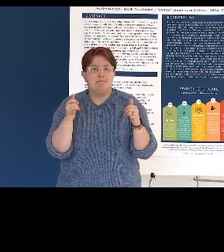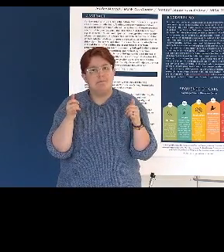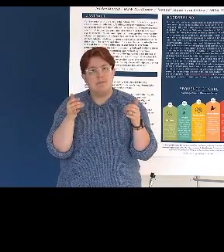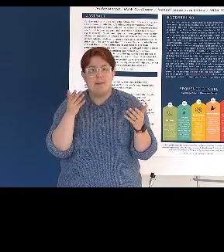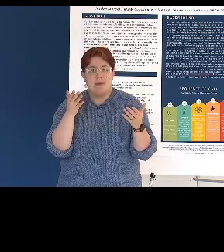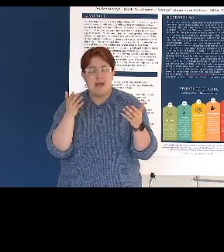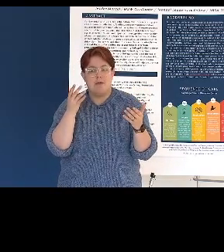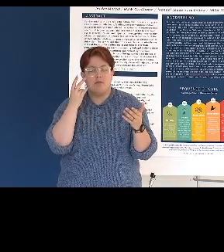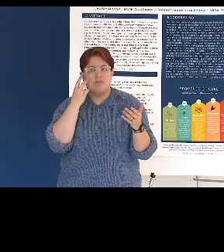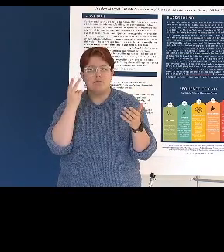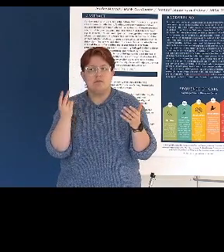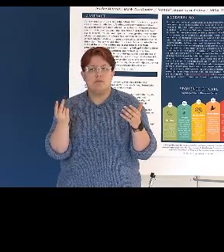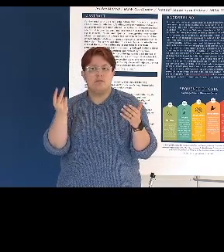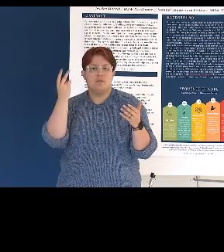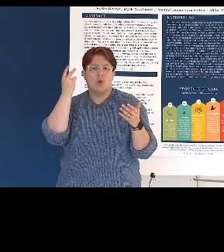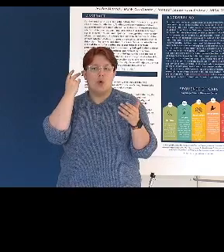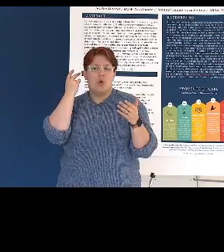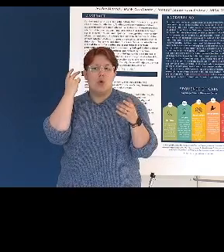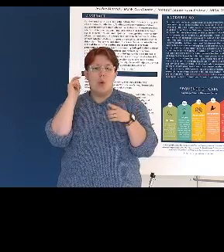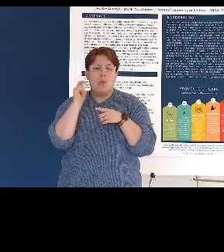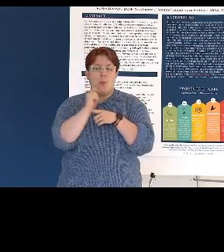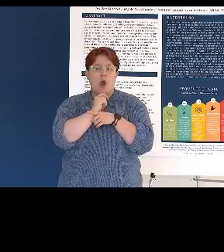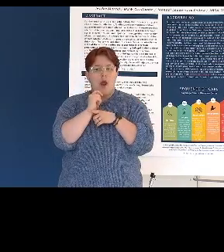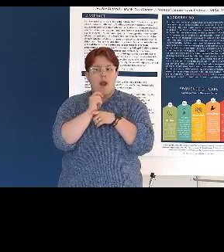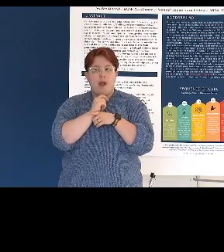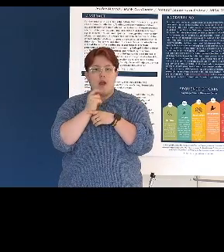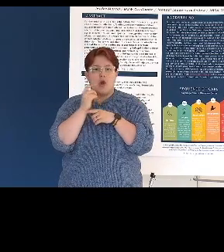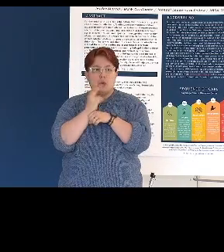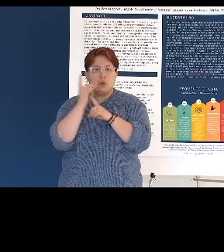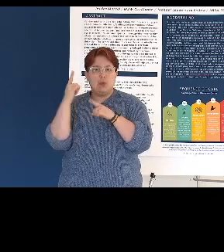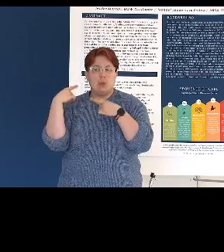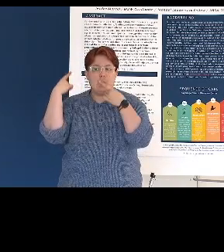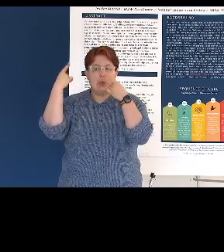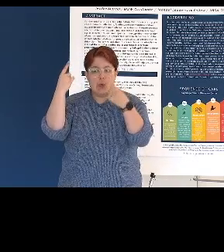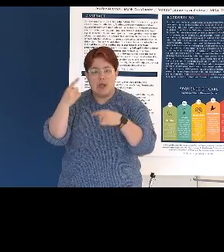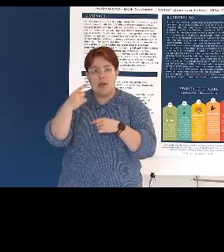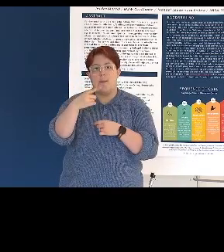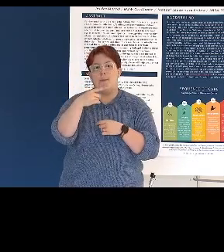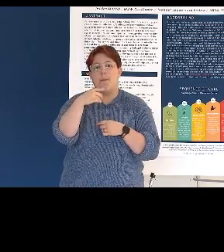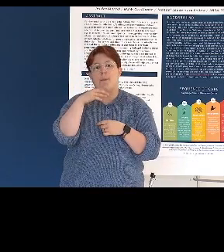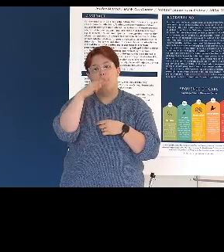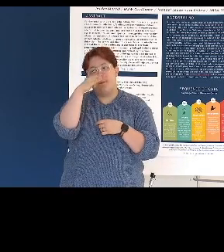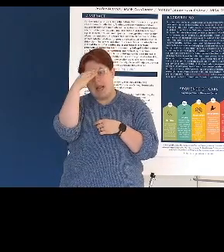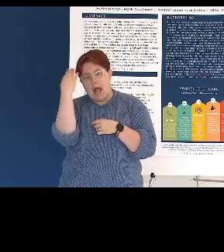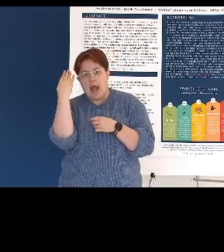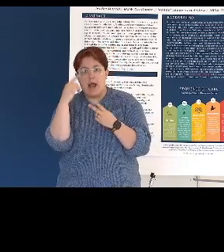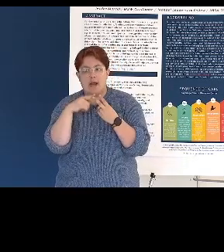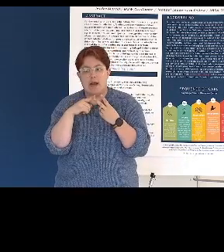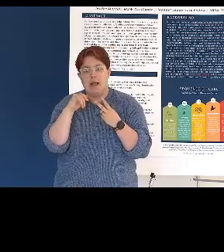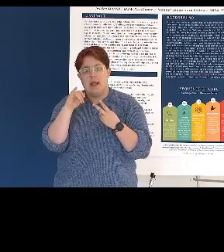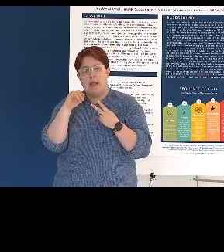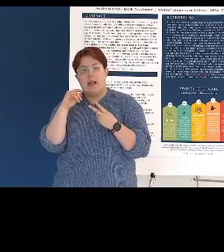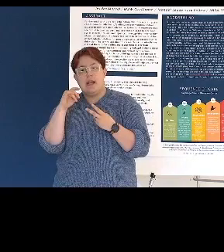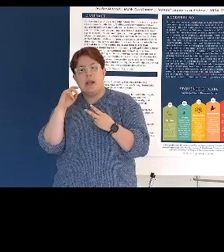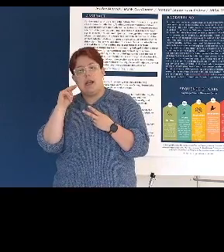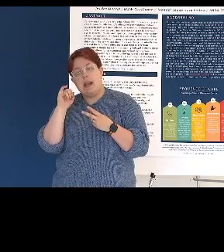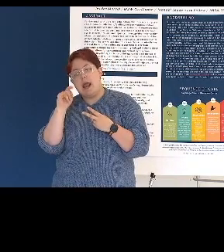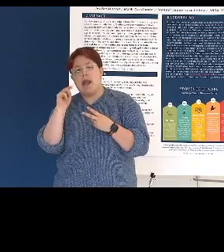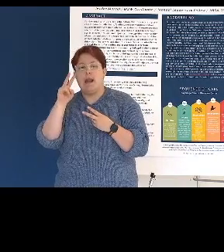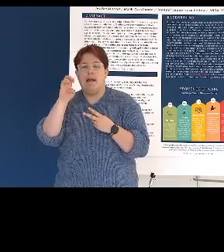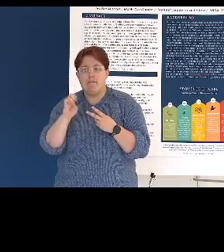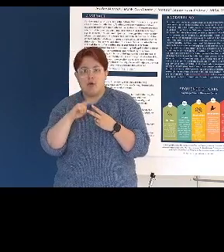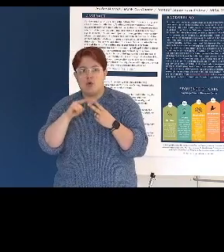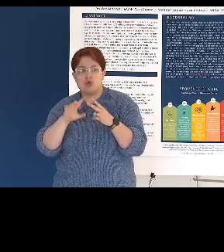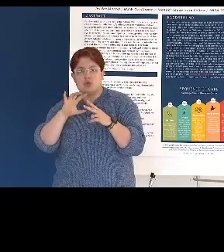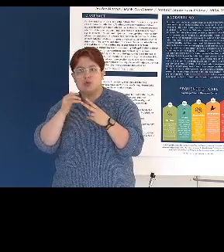reminiscent of practices that have been used for centuries by Black and Indigenous cultures as well as other cultures around the world. And that